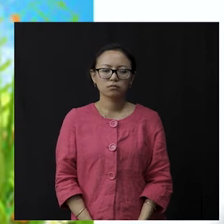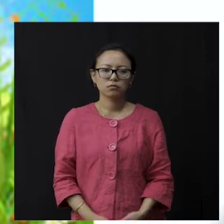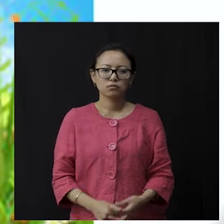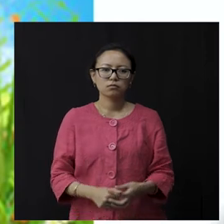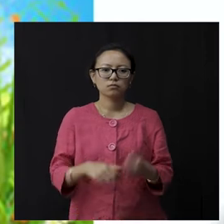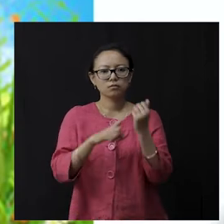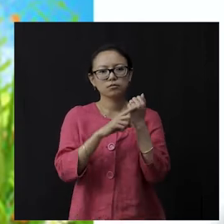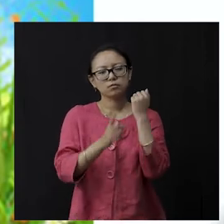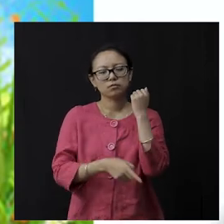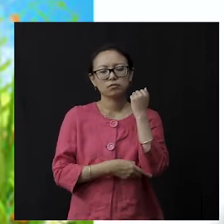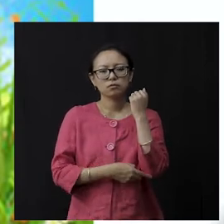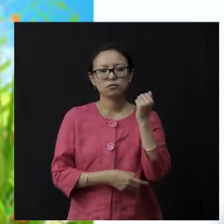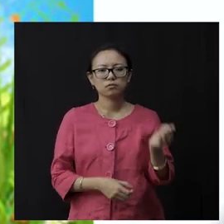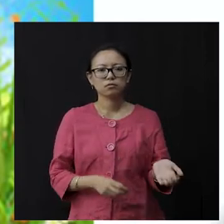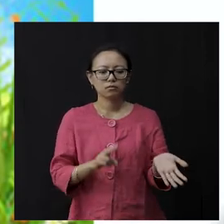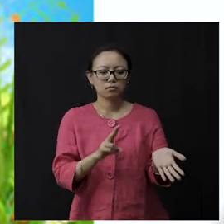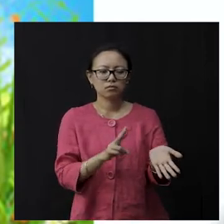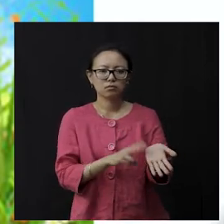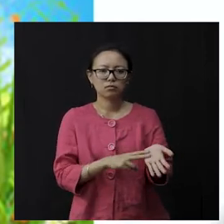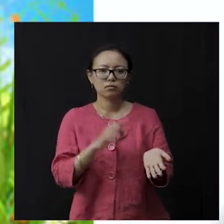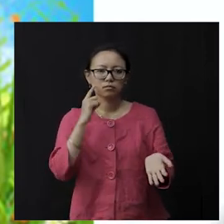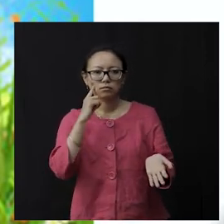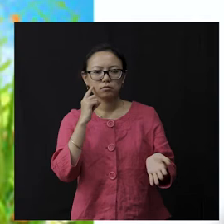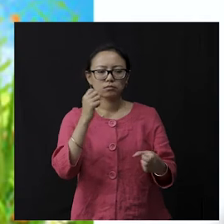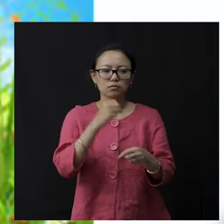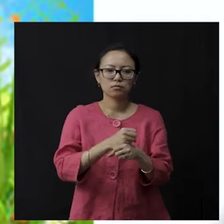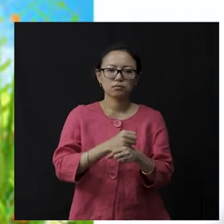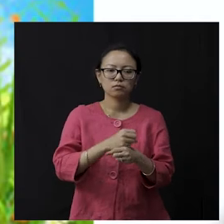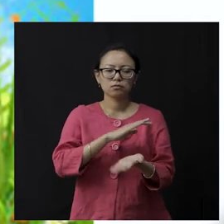Then last word, we have night,